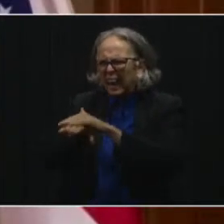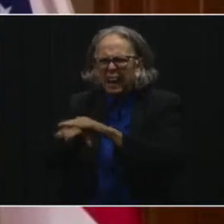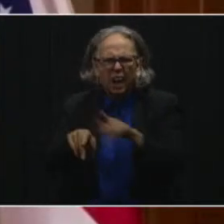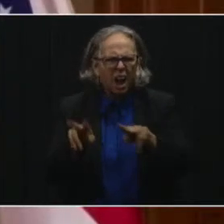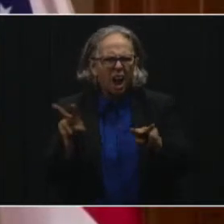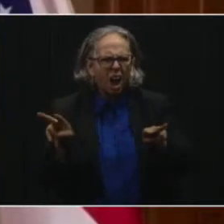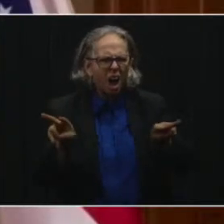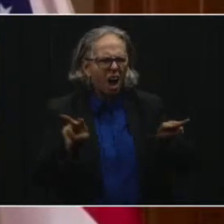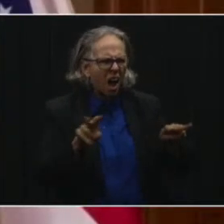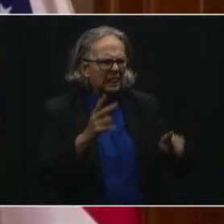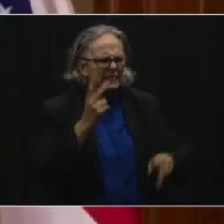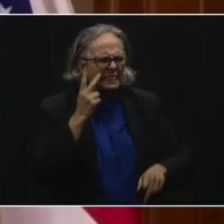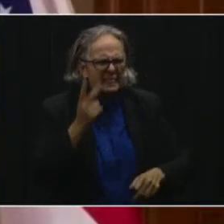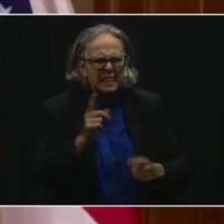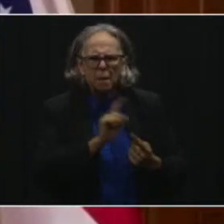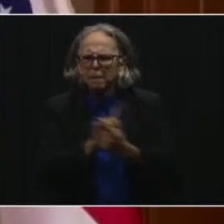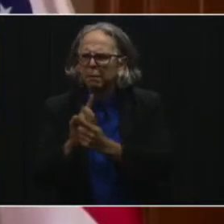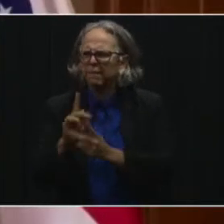is that